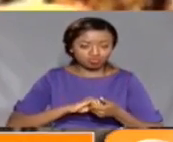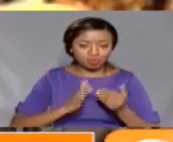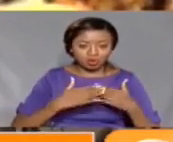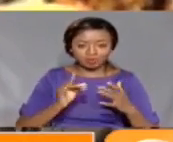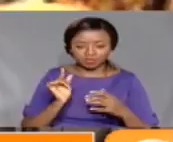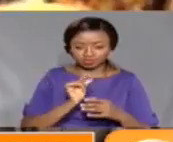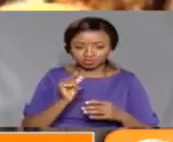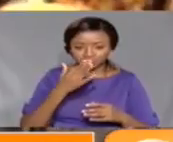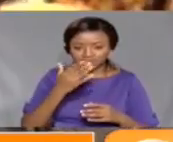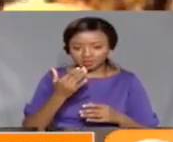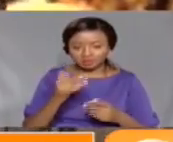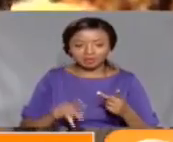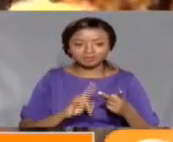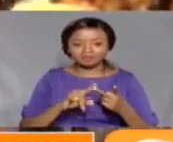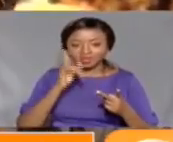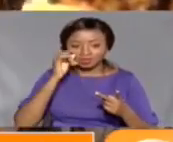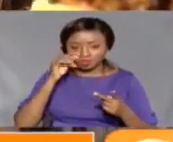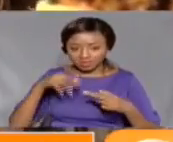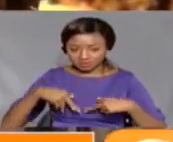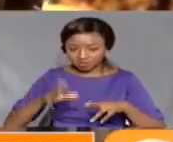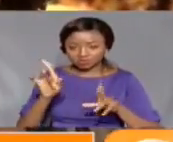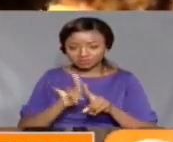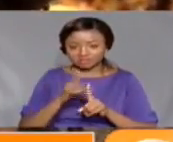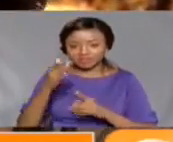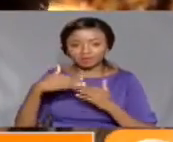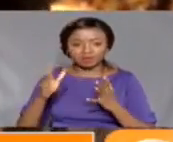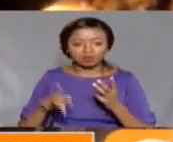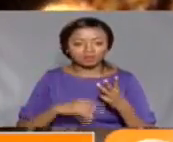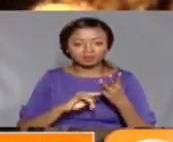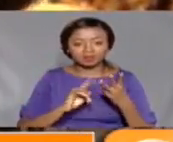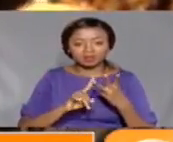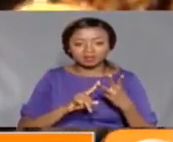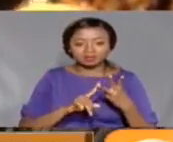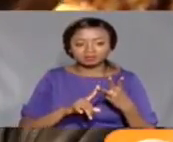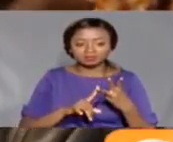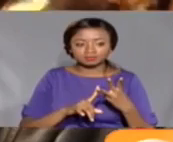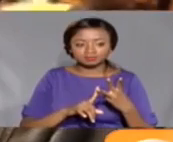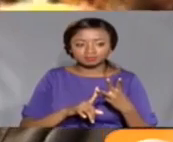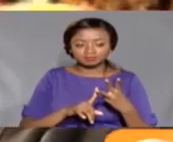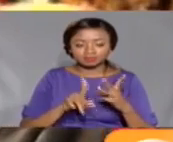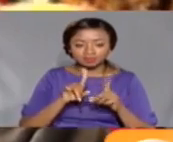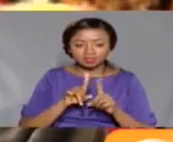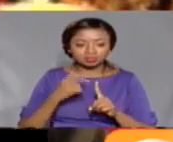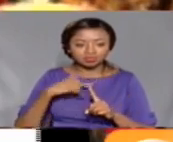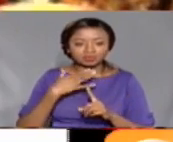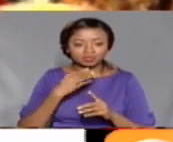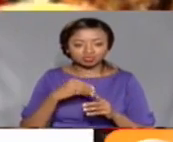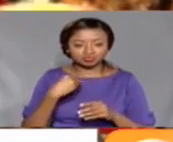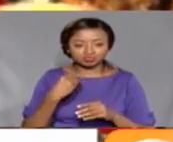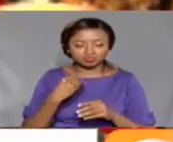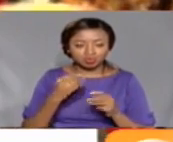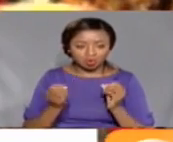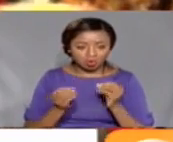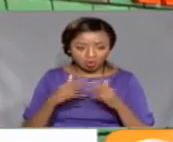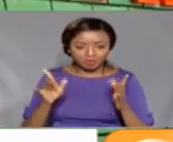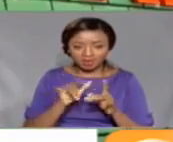days. We're also looking at Mombasa Road strategically and also just farming our foothold in Kilimani. So